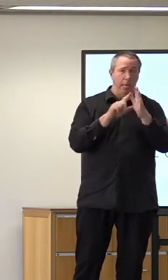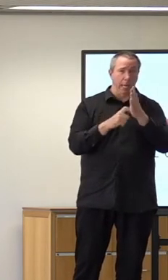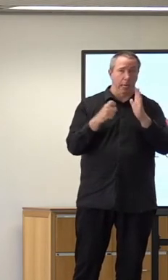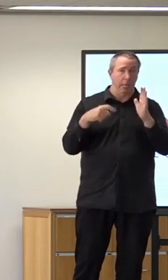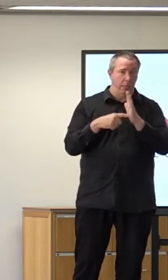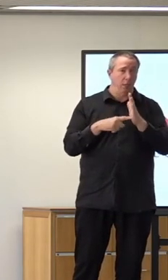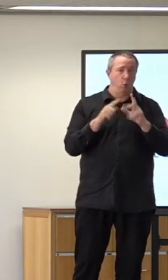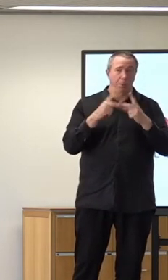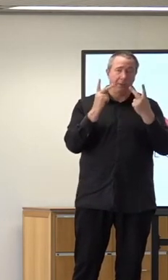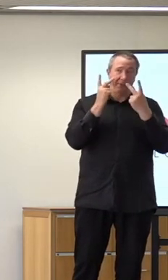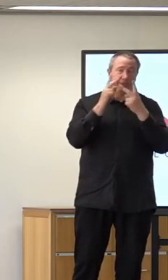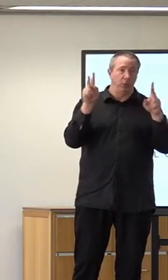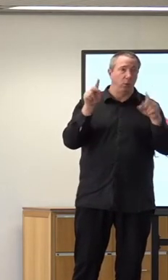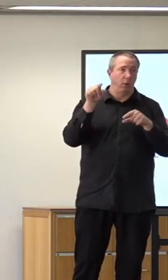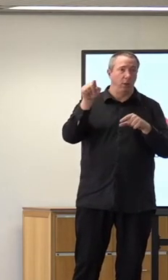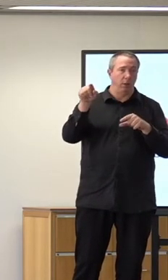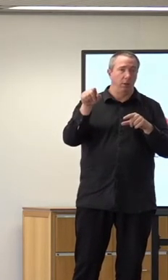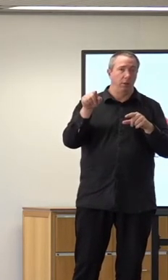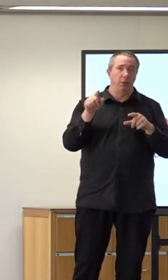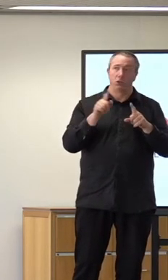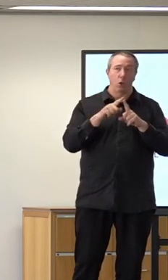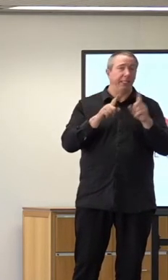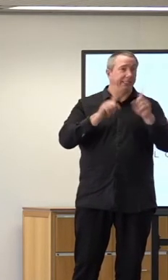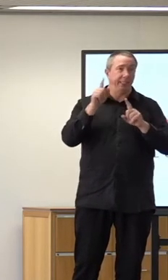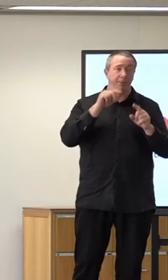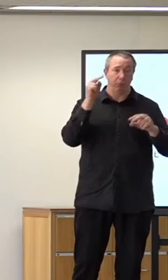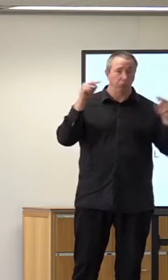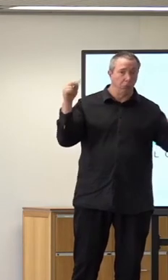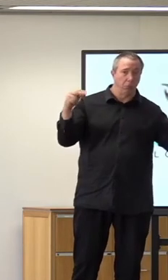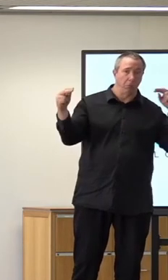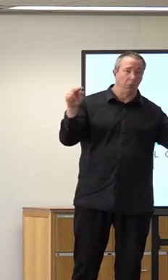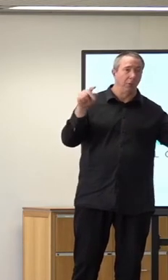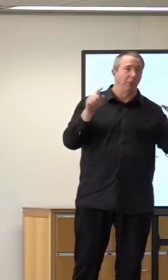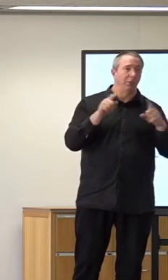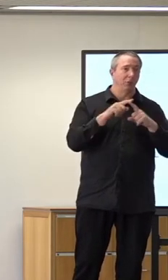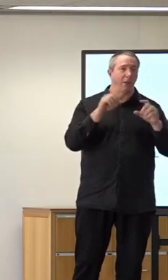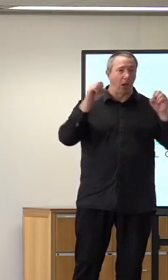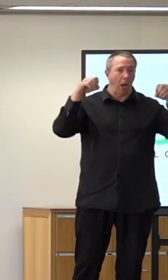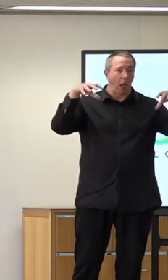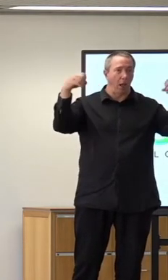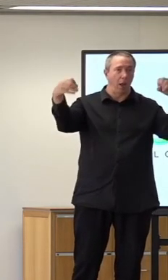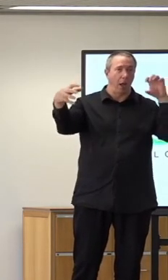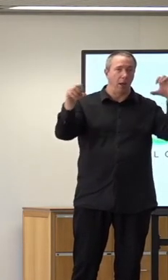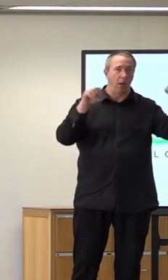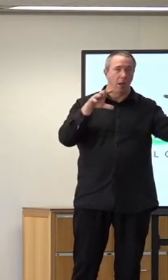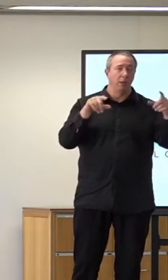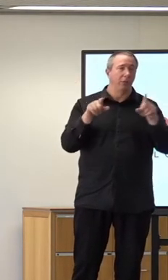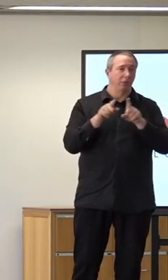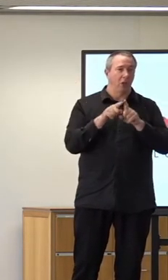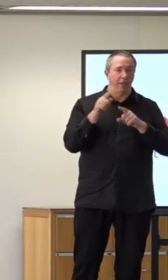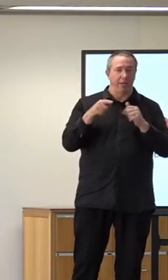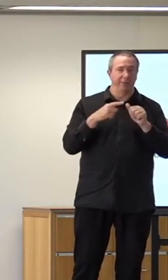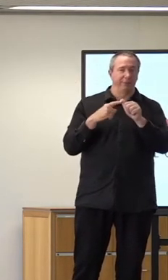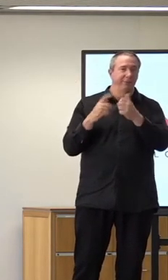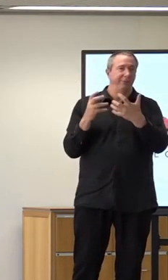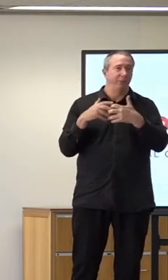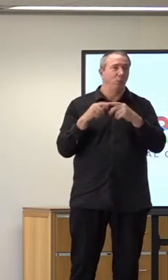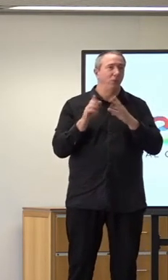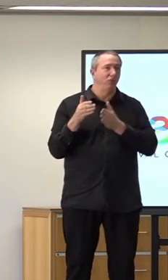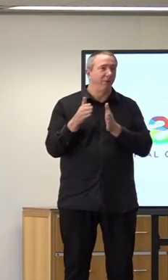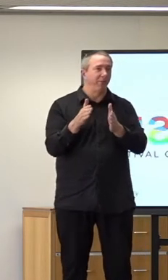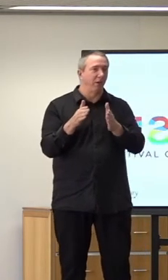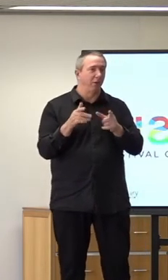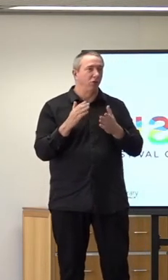that'll be visible from nearly all around the city as well, particularly looking at responding to the river and is an